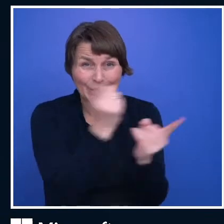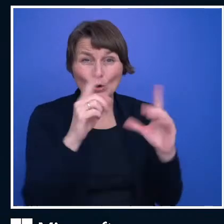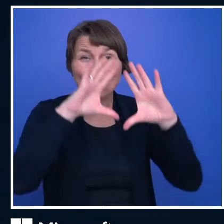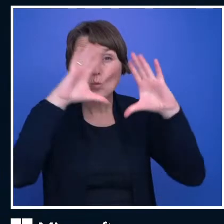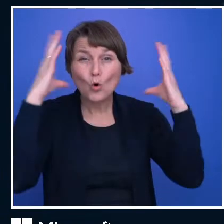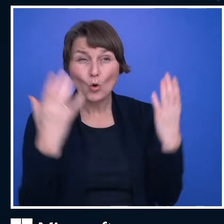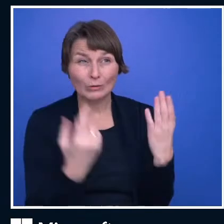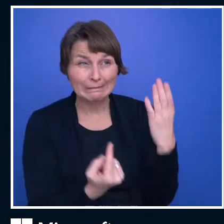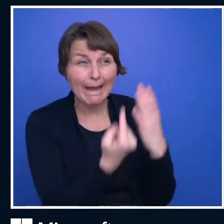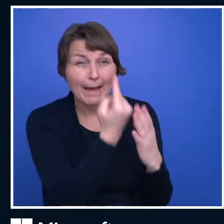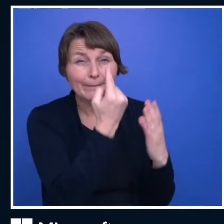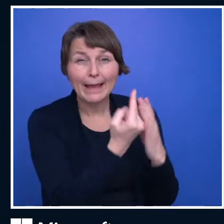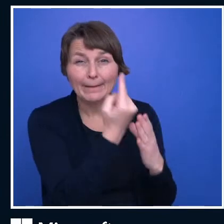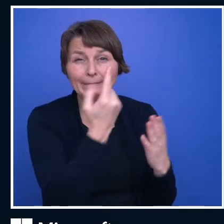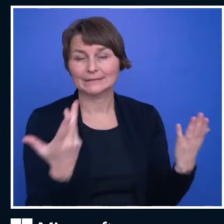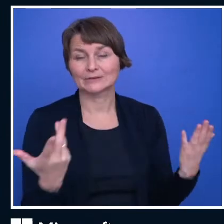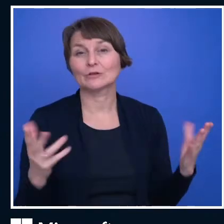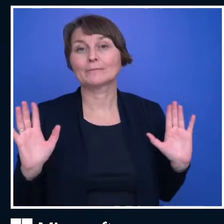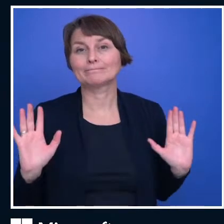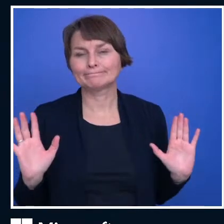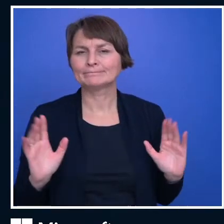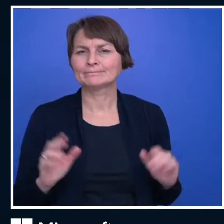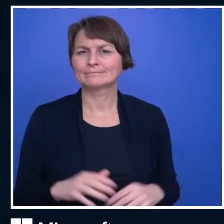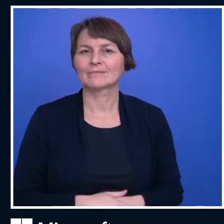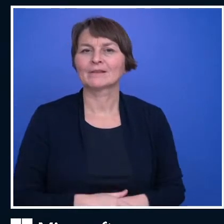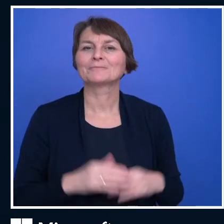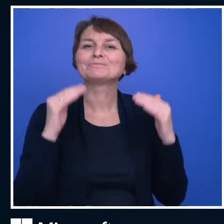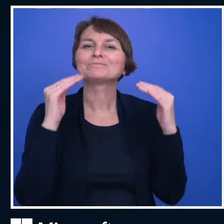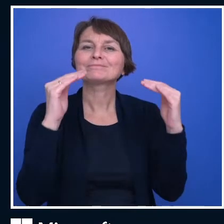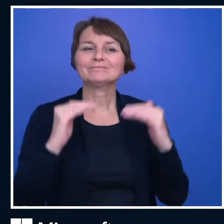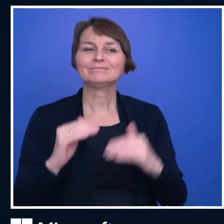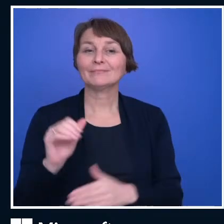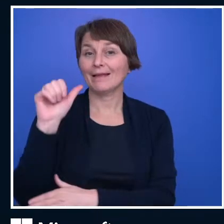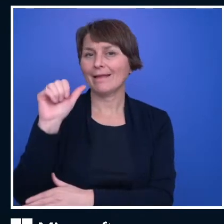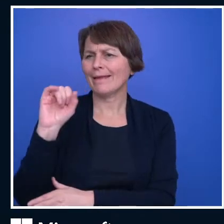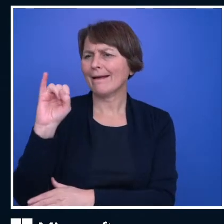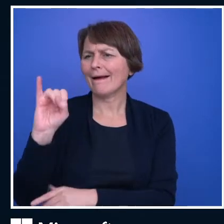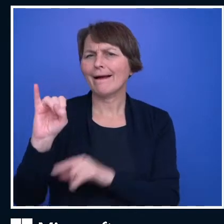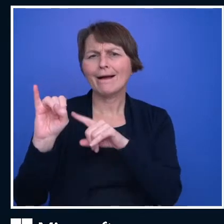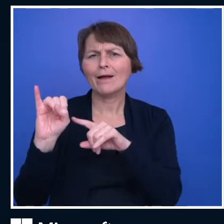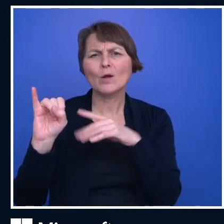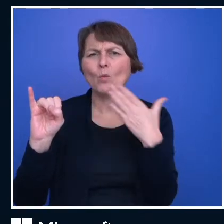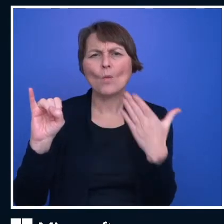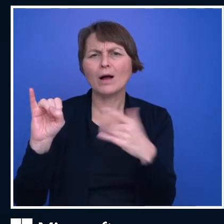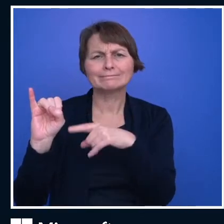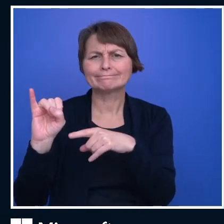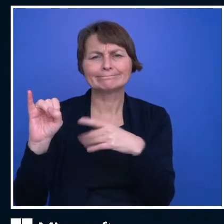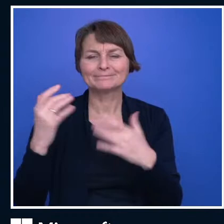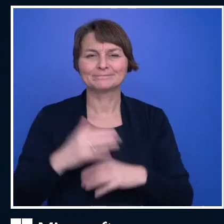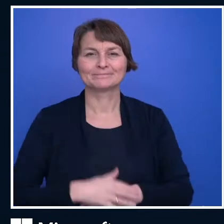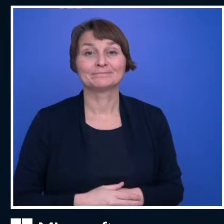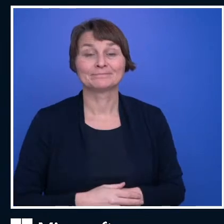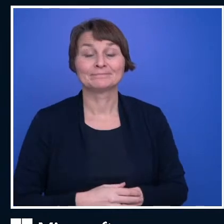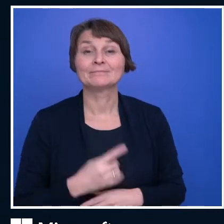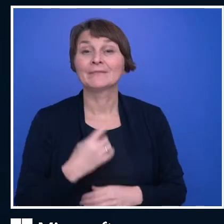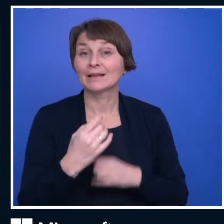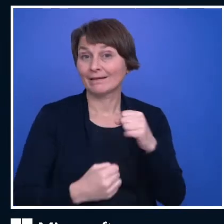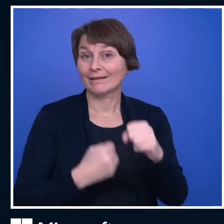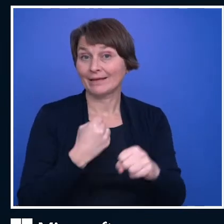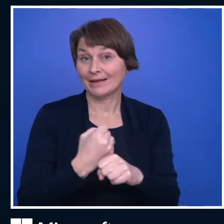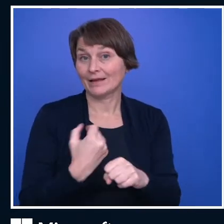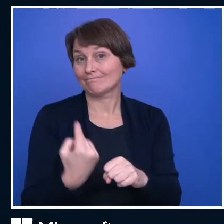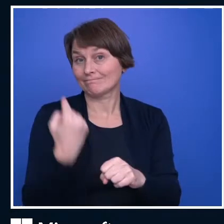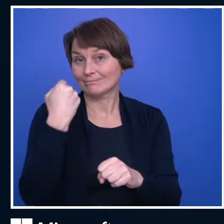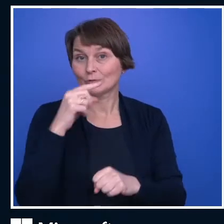So what is artificial intelligence and the story it tells? In 2016, Google's